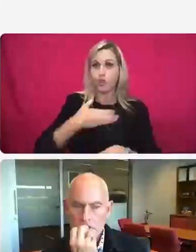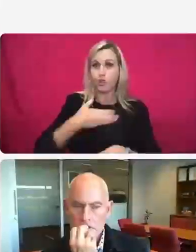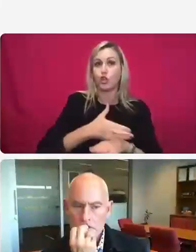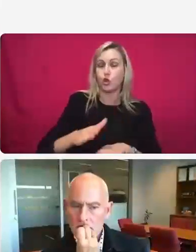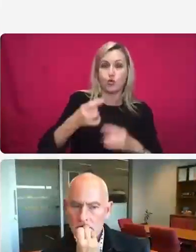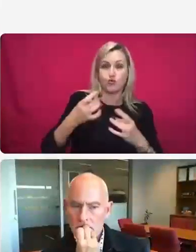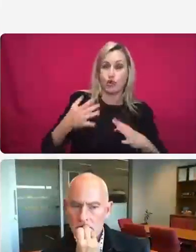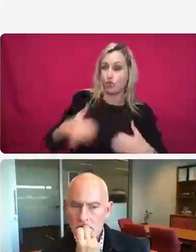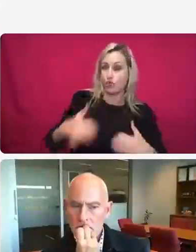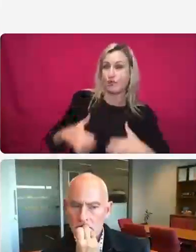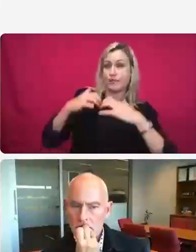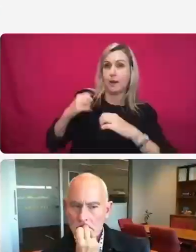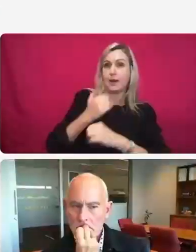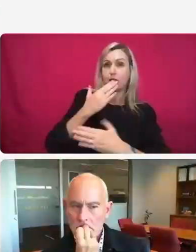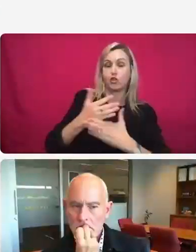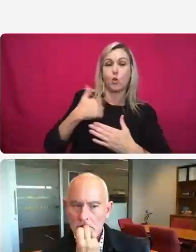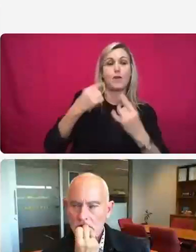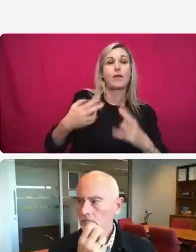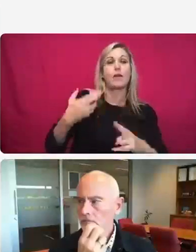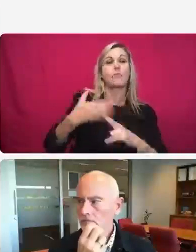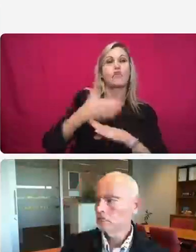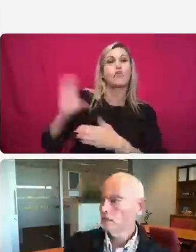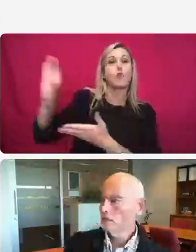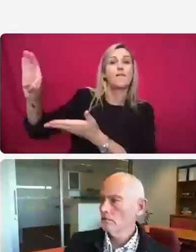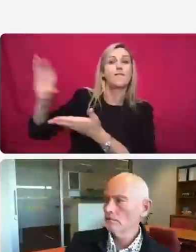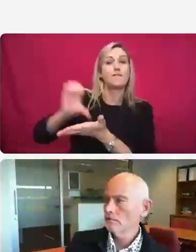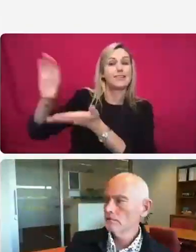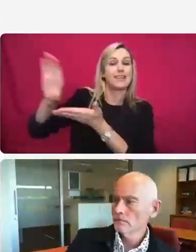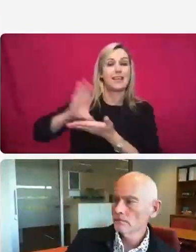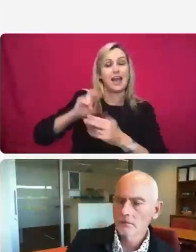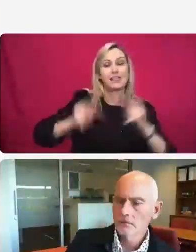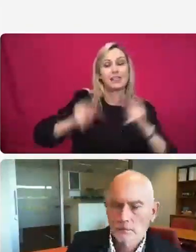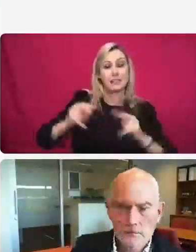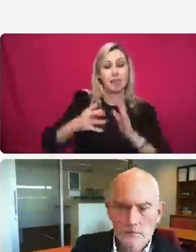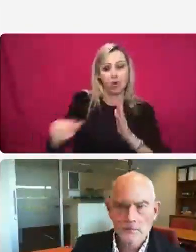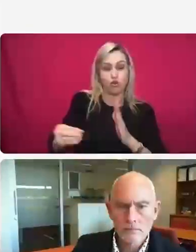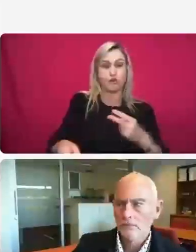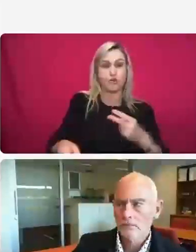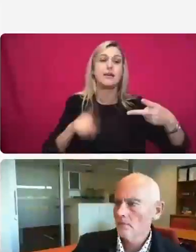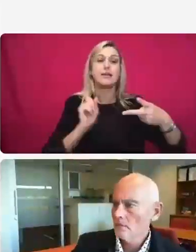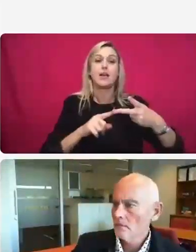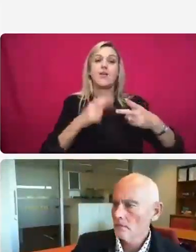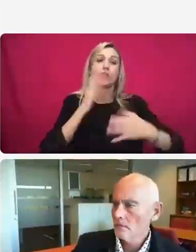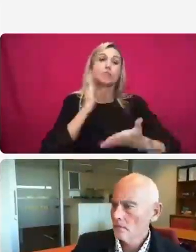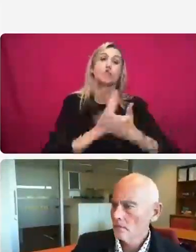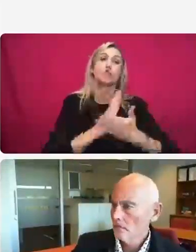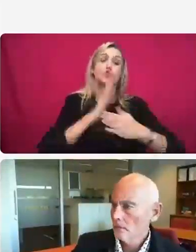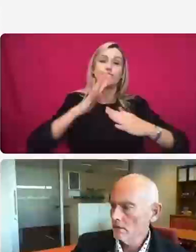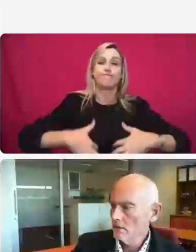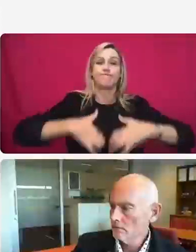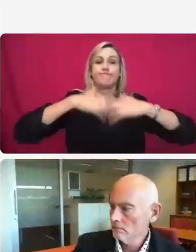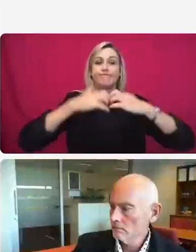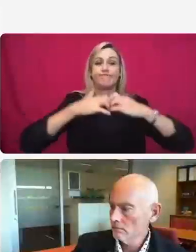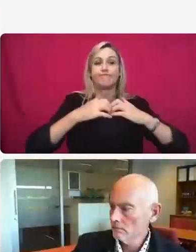to support the upcoming funding assessment model changes. And the second is the actual implementation of the new AN-ACC